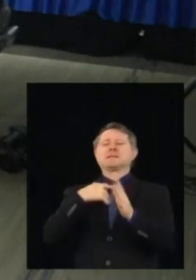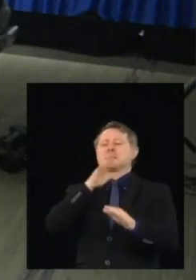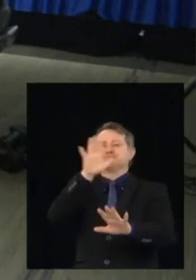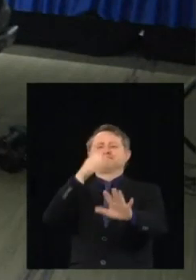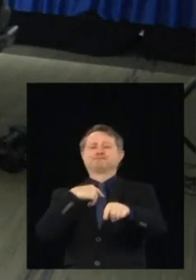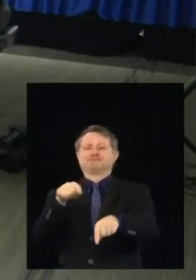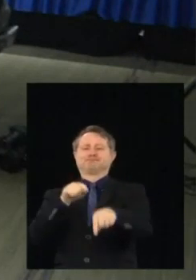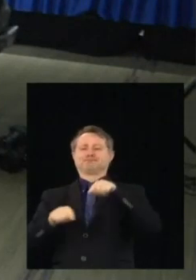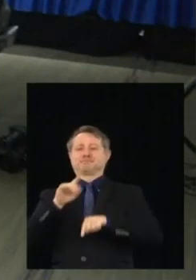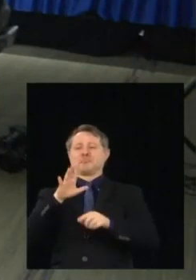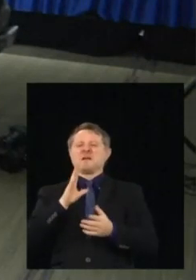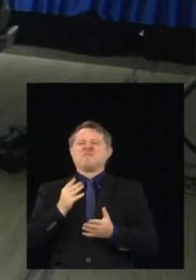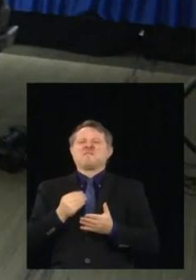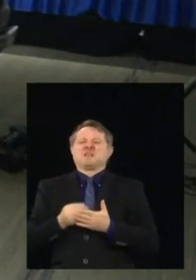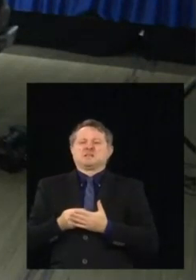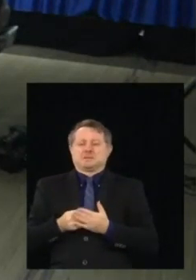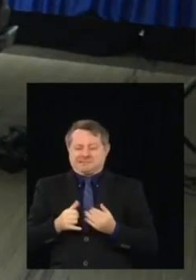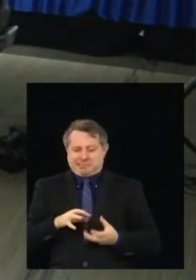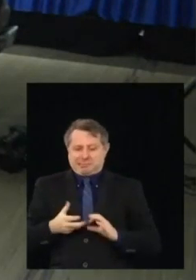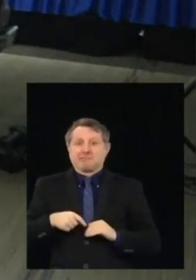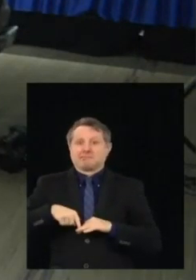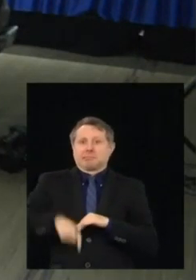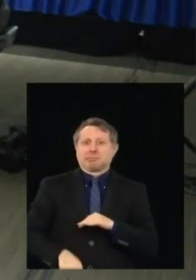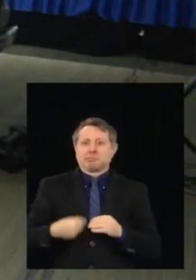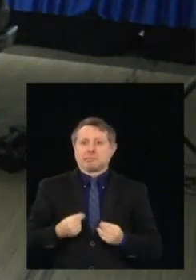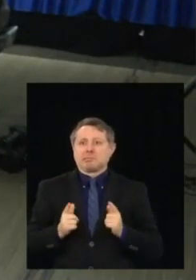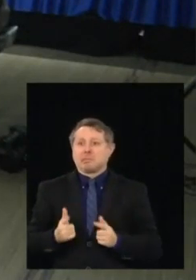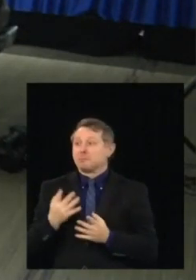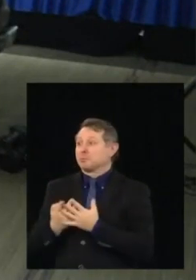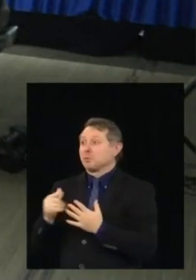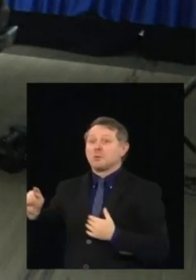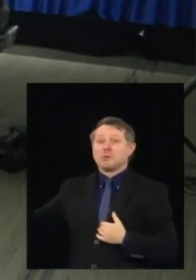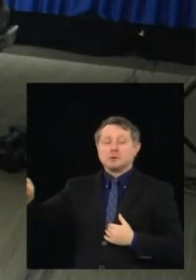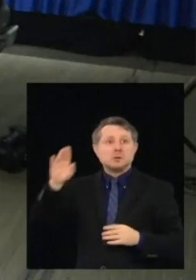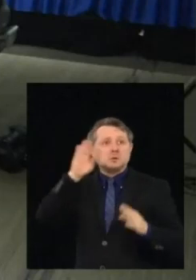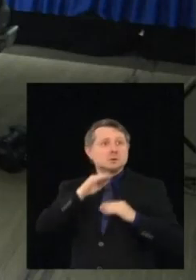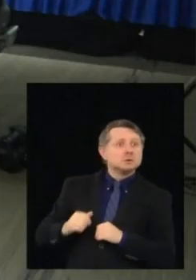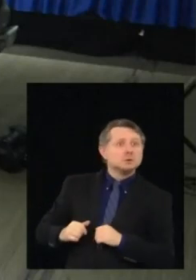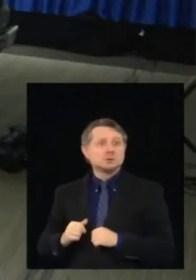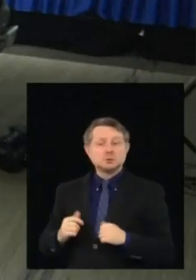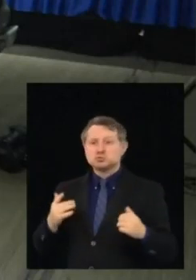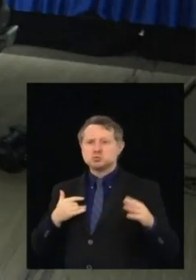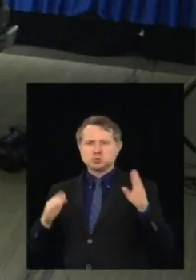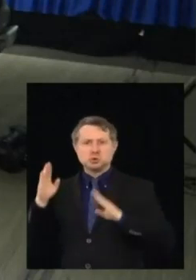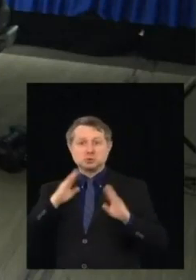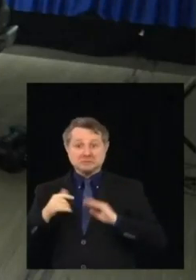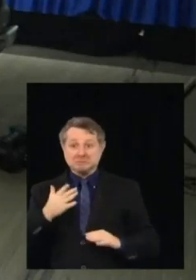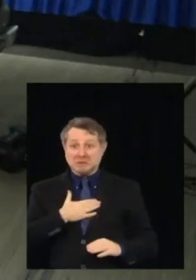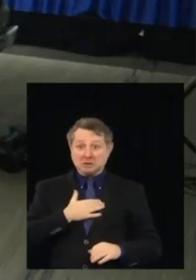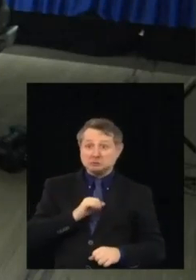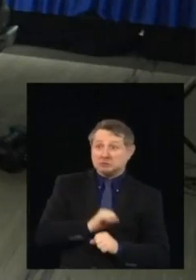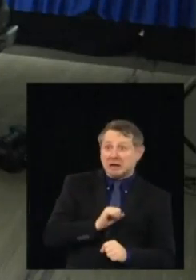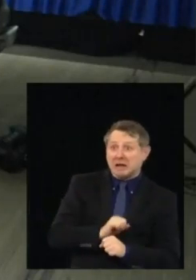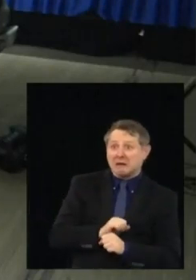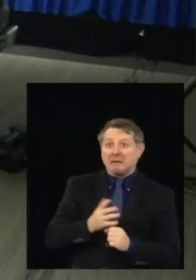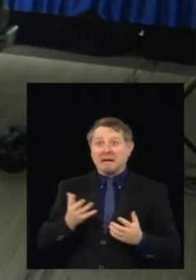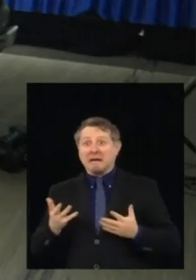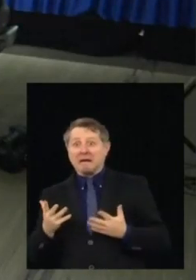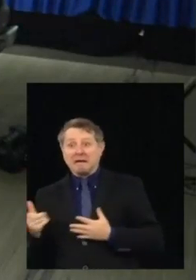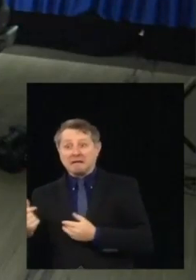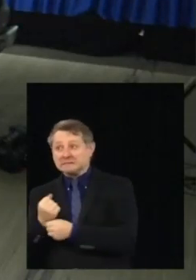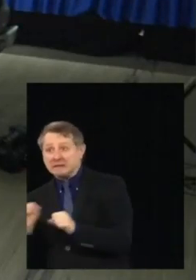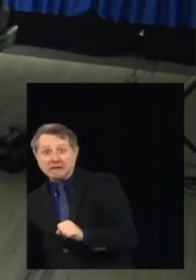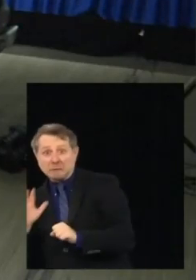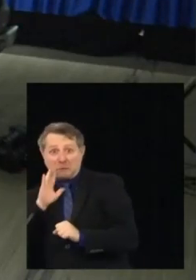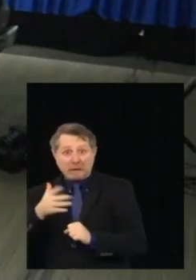many corrections officers' families have a lot to worry about. They're worrying perhaps about their job at a state prison right now. What do you tell